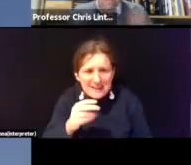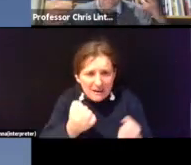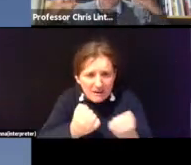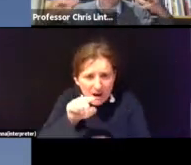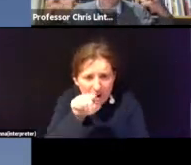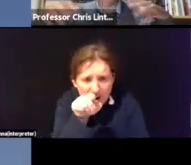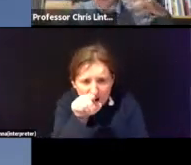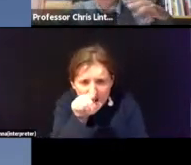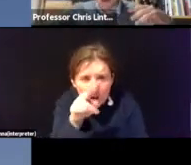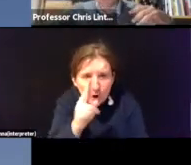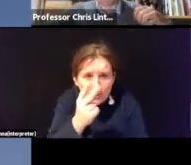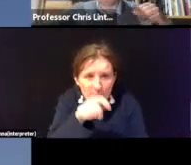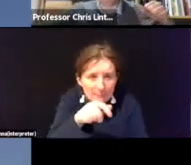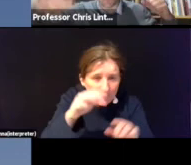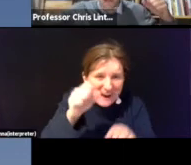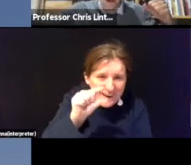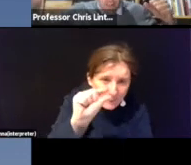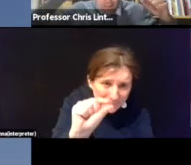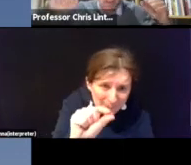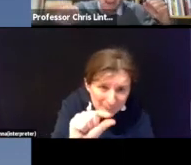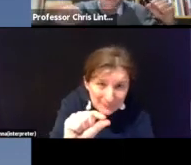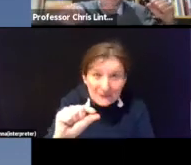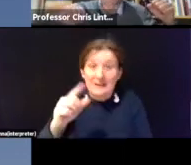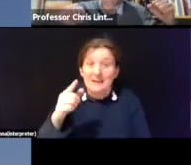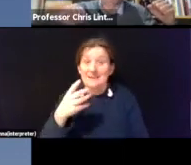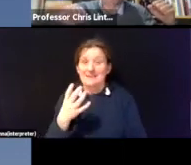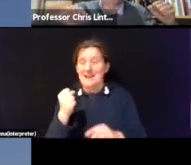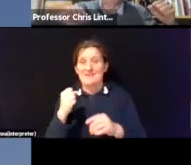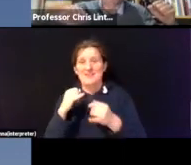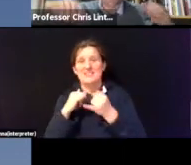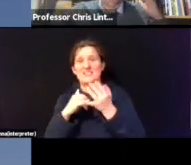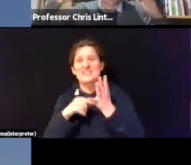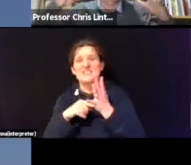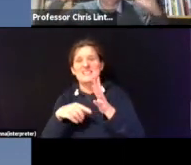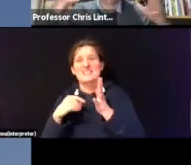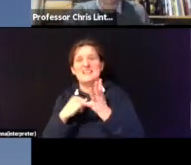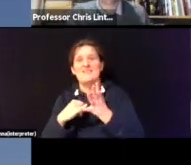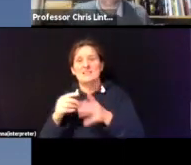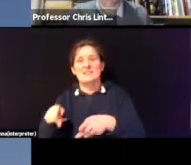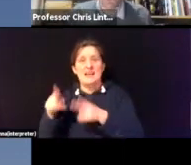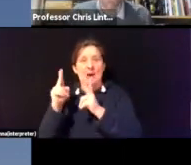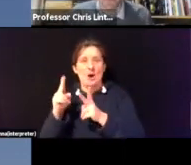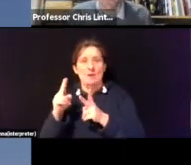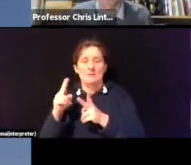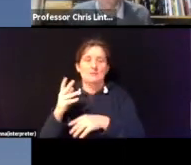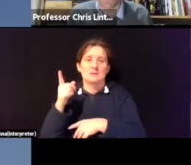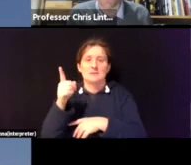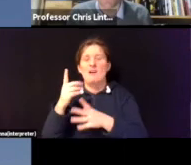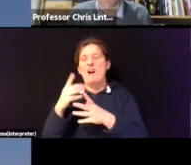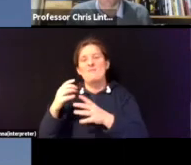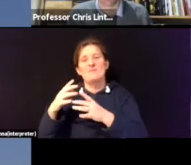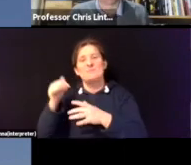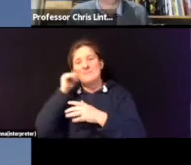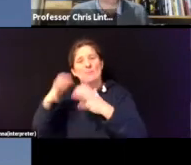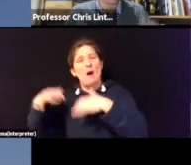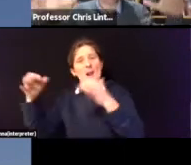scale. And the thing that, and that's St. Stephen's Tower with Big Ben in it from London for scale. But the thing that really brought home to me what size this